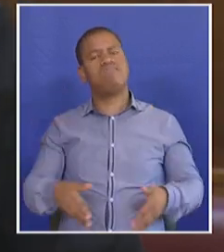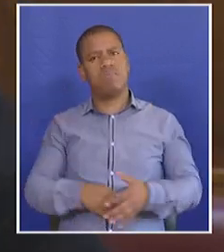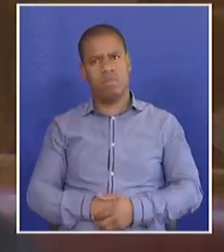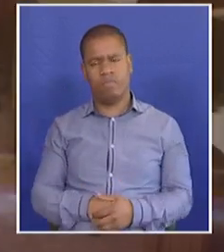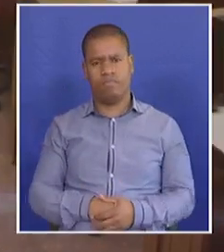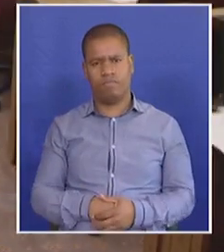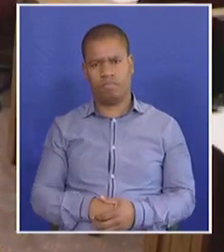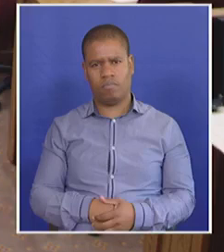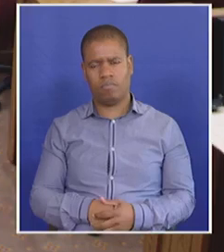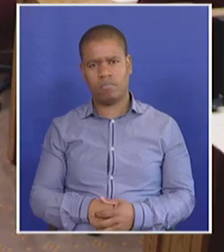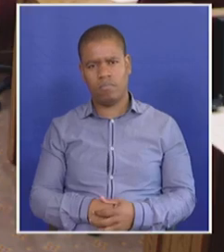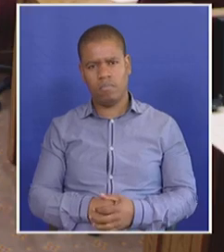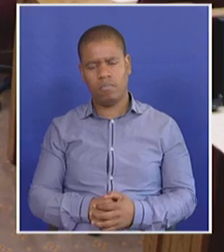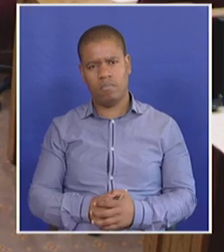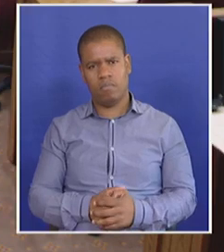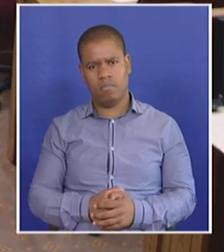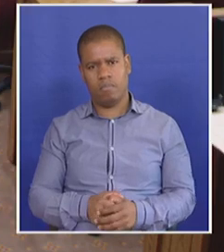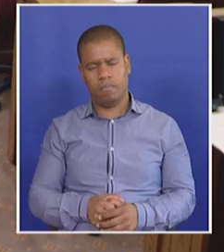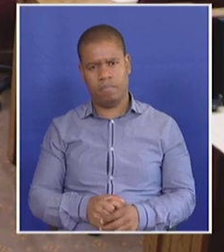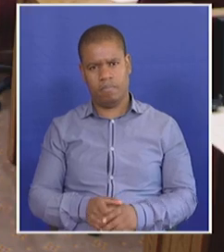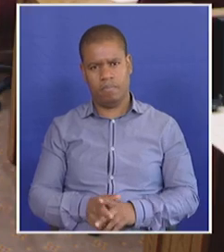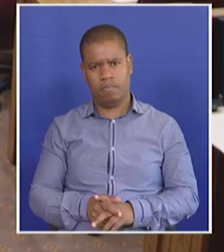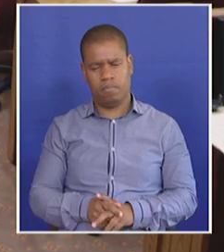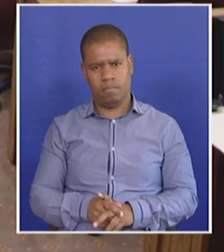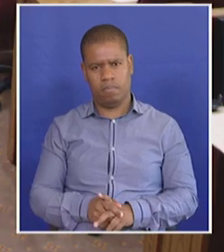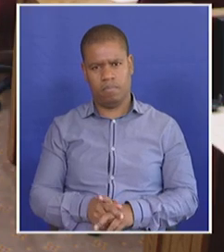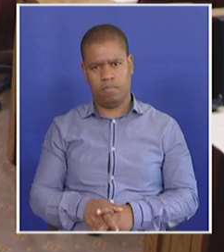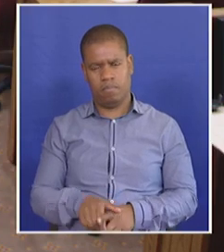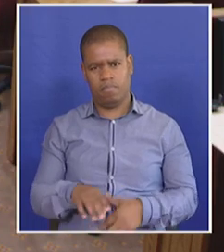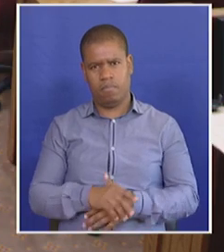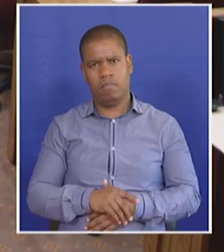you, Chair. So you don't have a follow-up question?